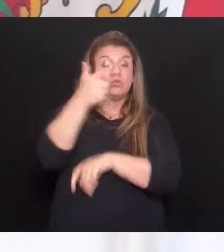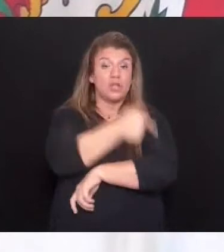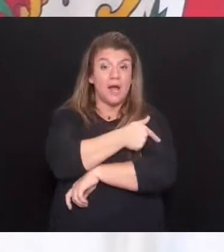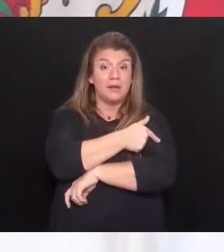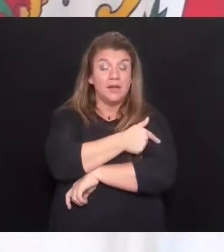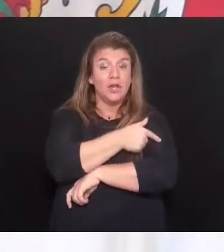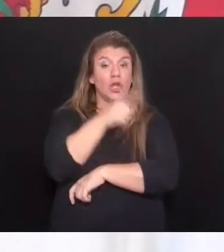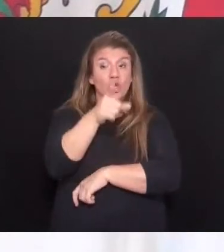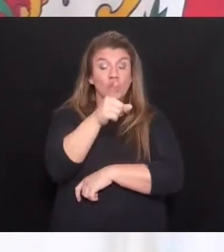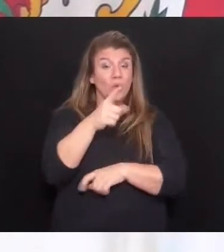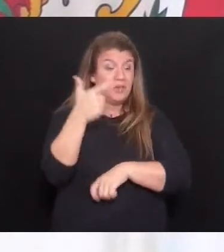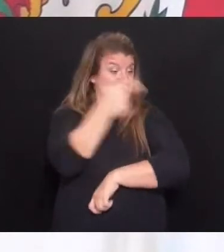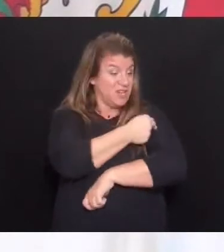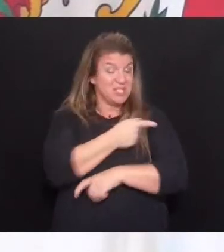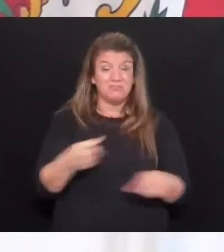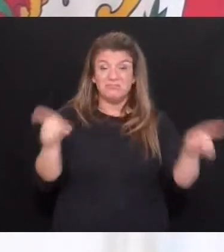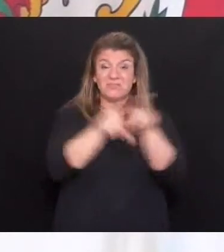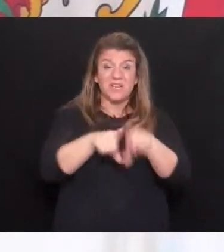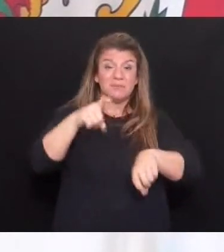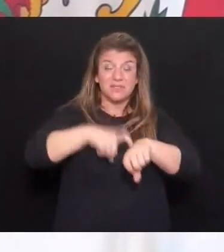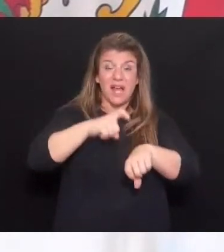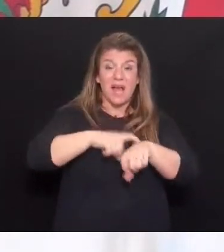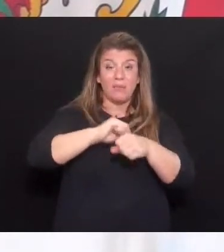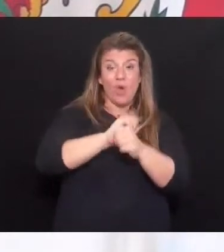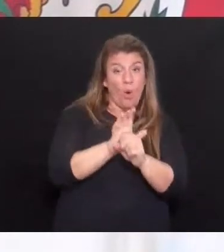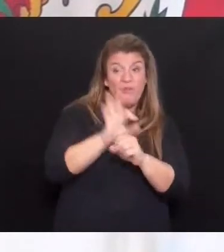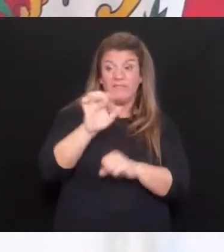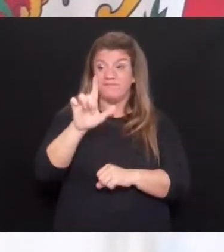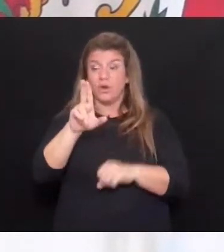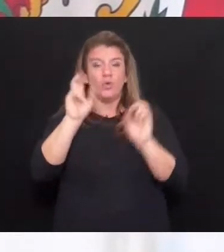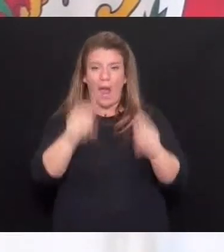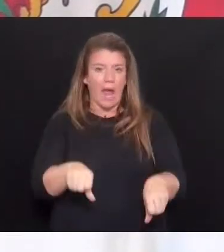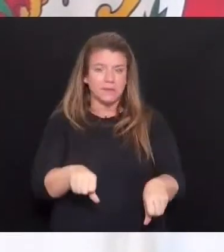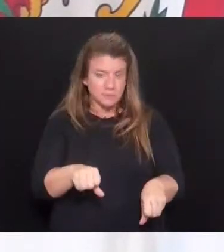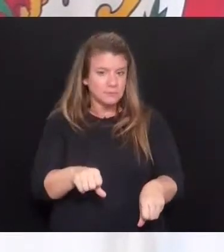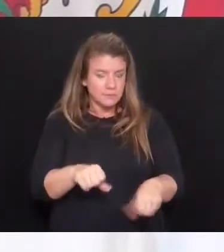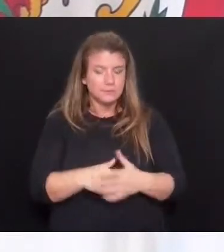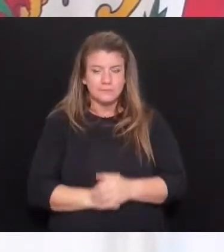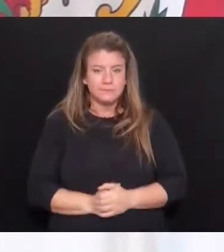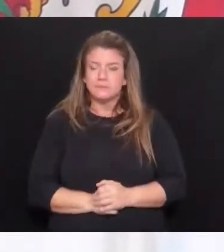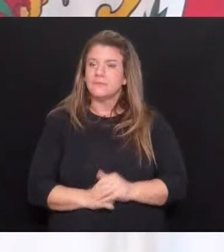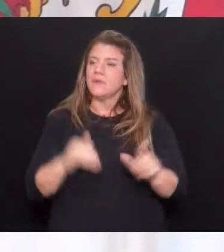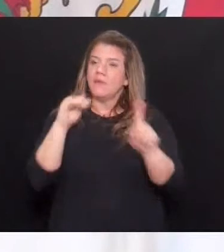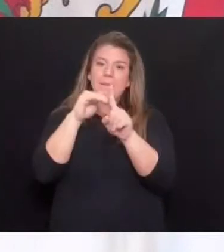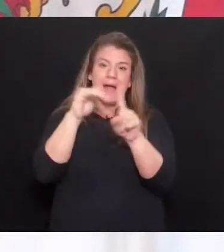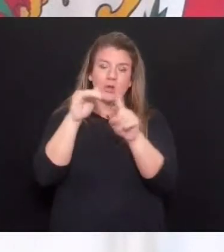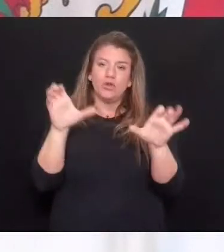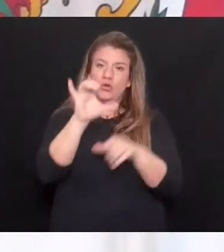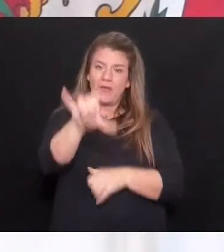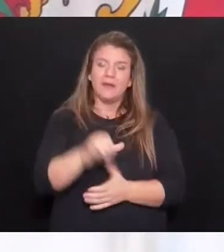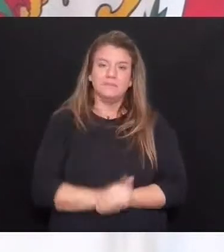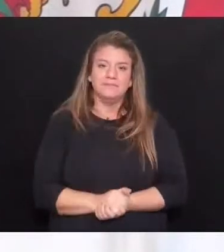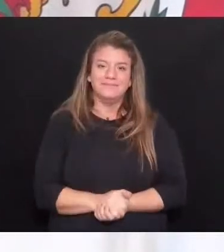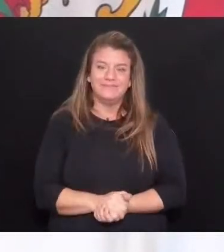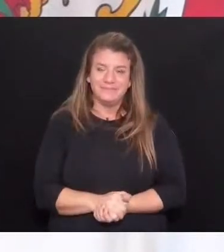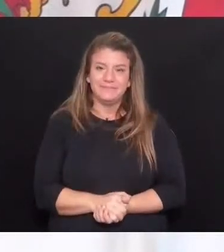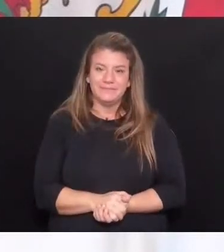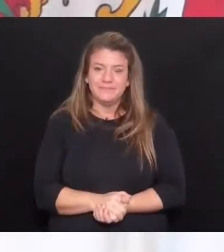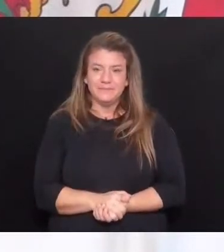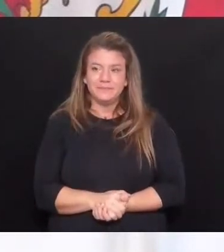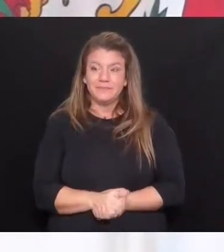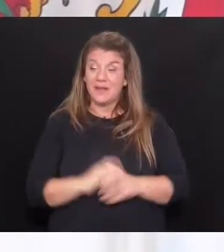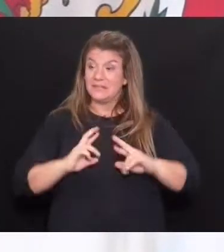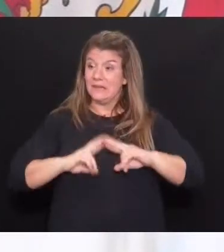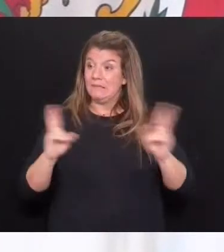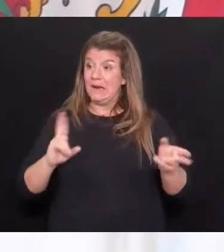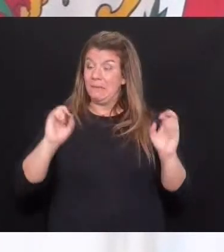take your flu shot and your COVID shot at the same time. And I remind everybody to do that. You know, it's getting ready